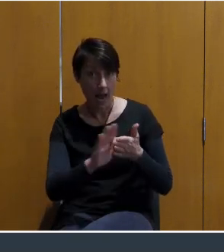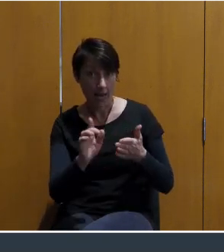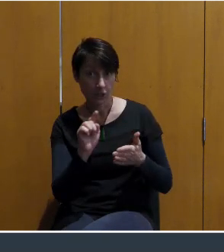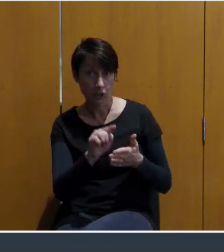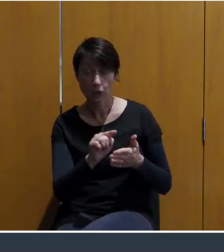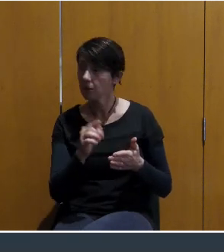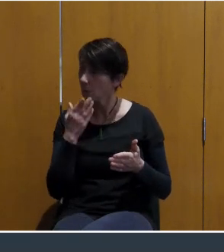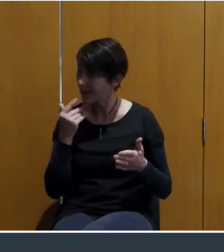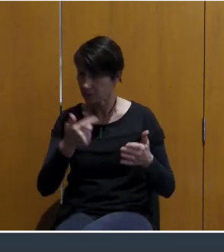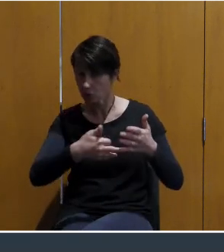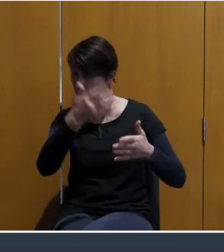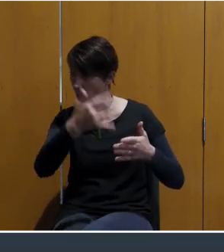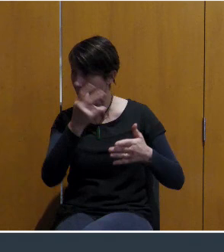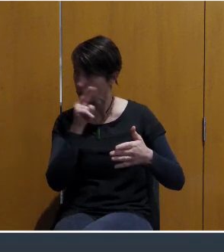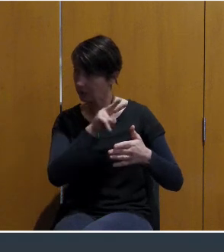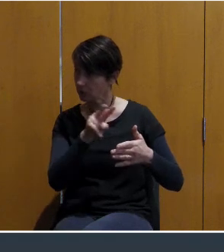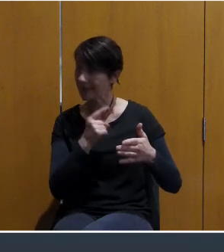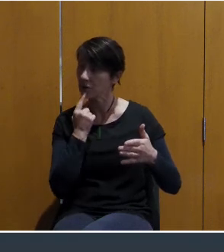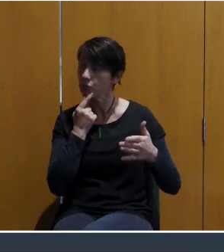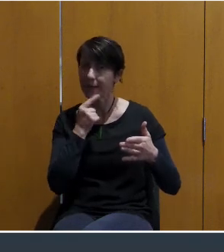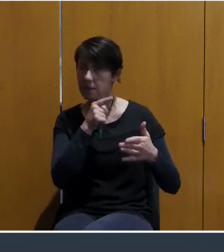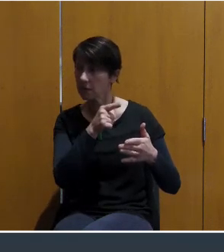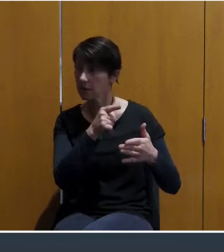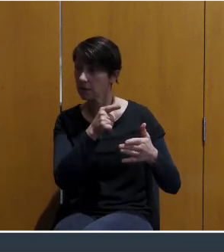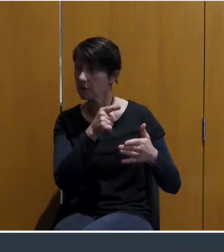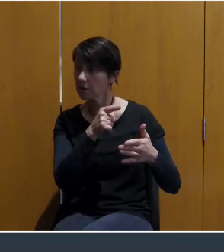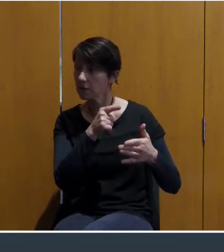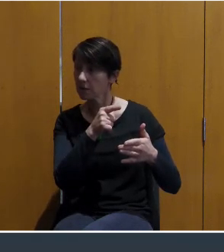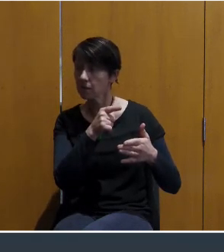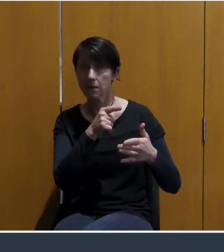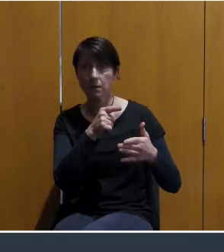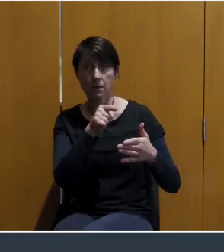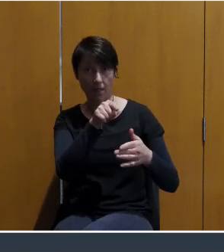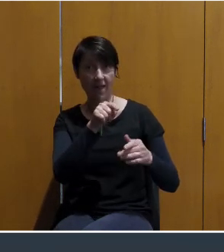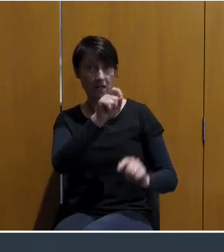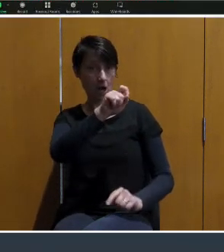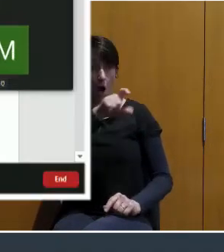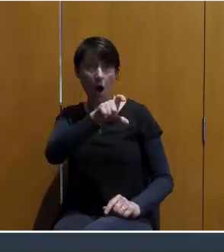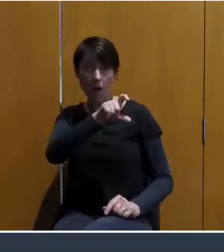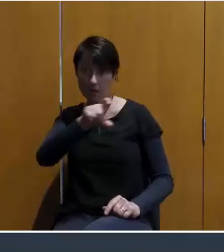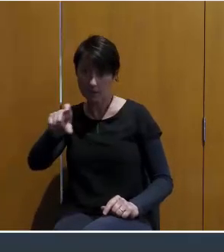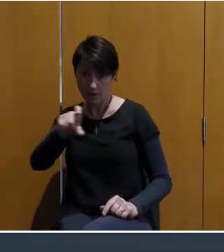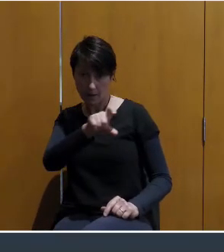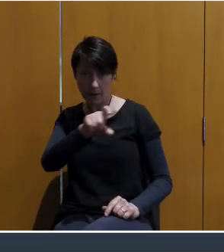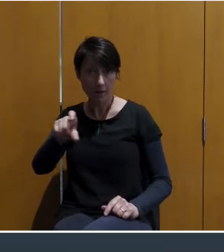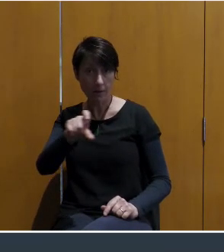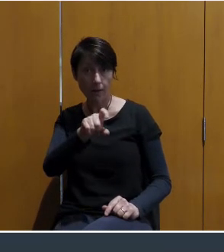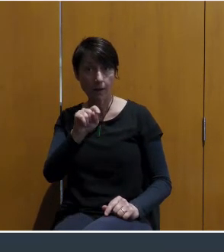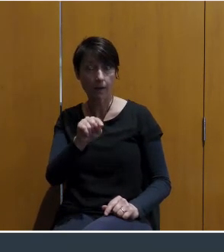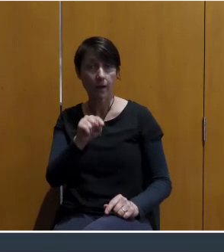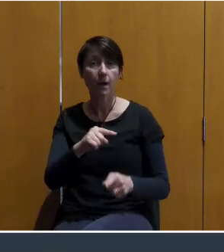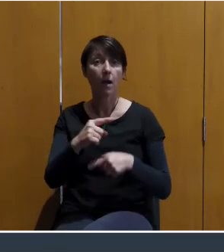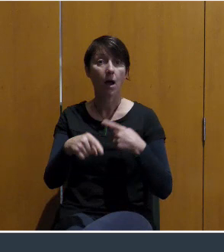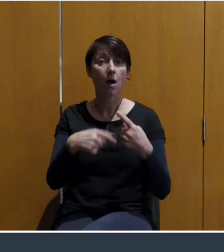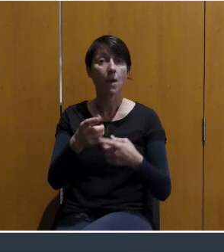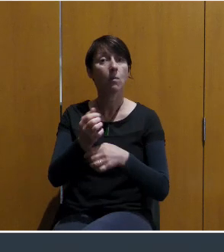please, Carolyn, so I can see the red text particularly. And it is that highlighted portion there, just below, around